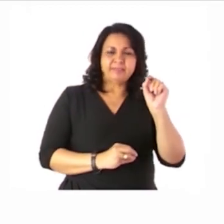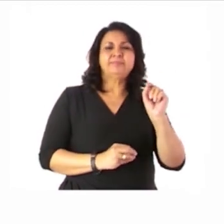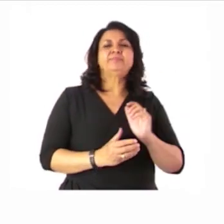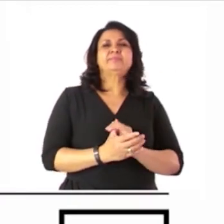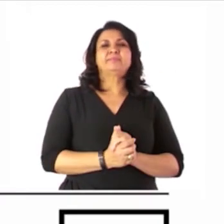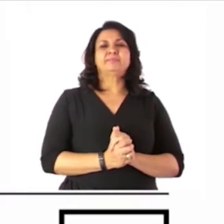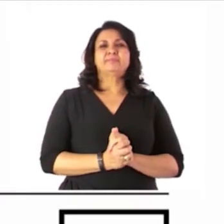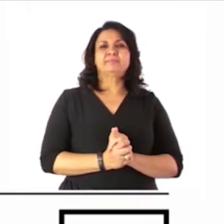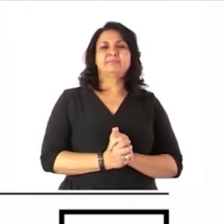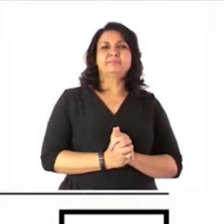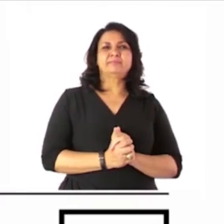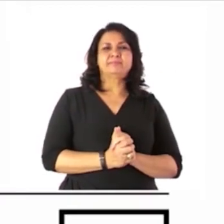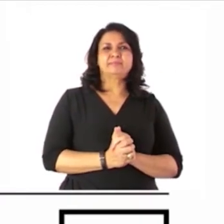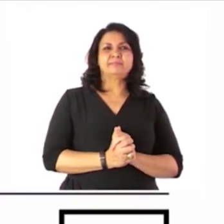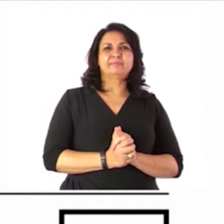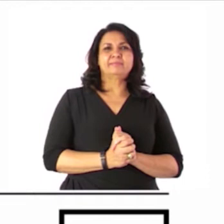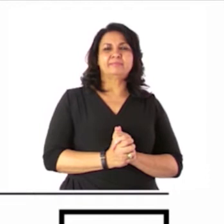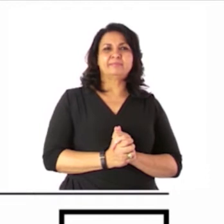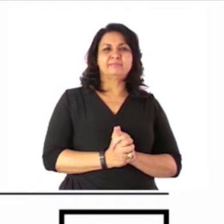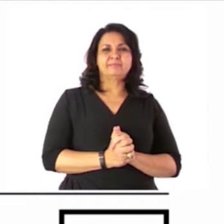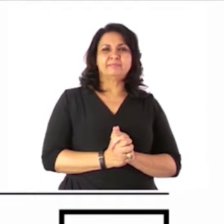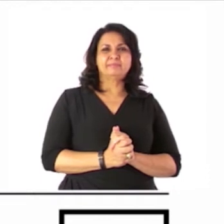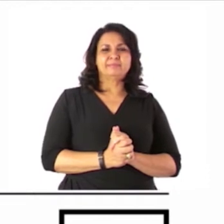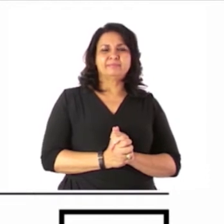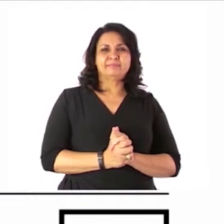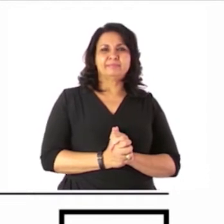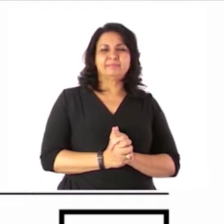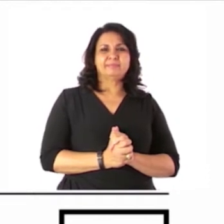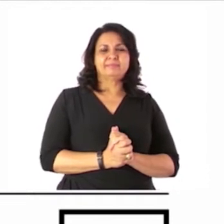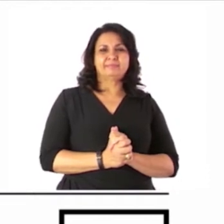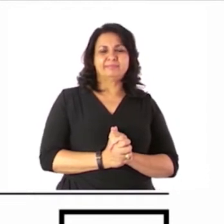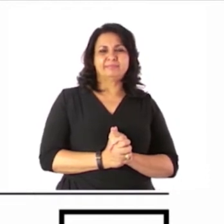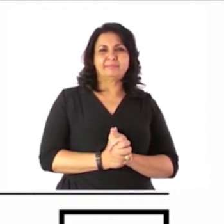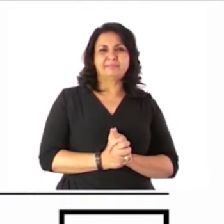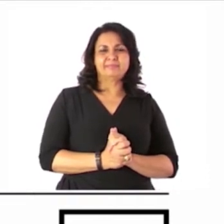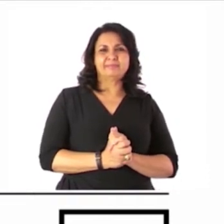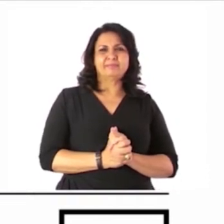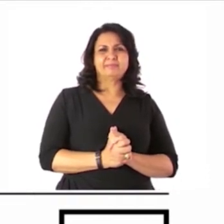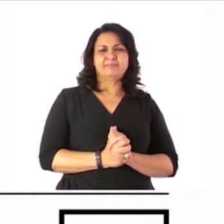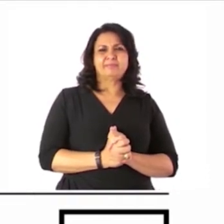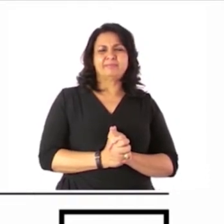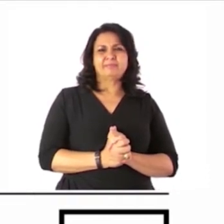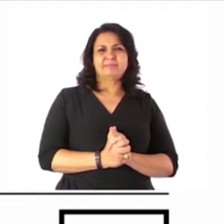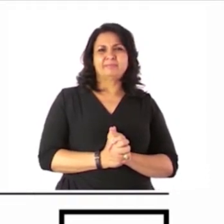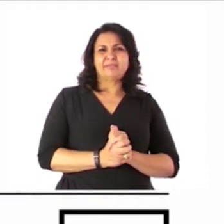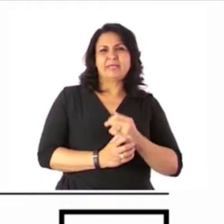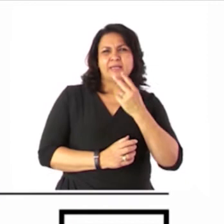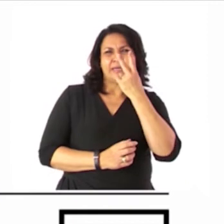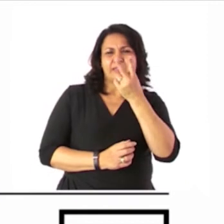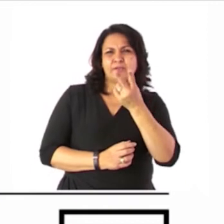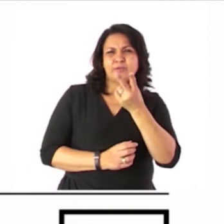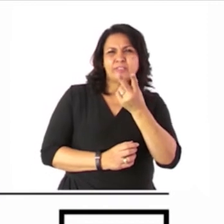look carefully and count very, very carefully. Let's look at the